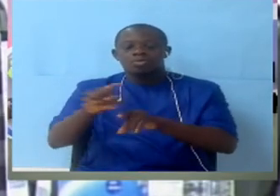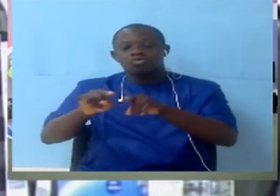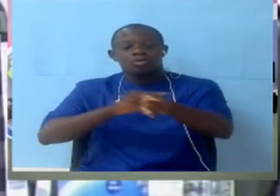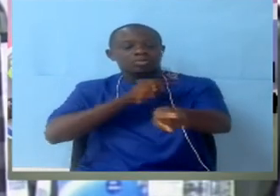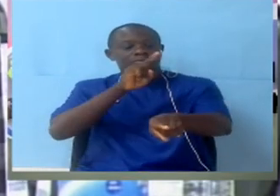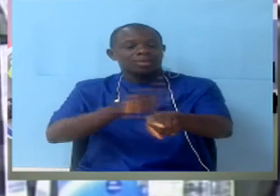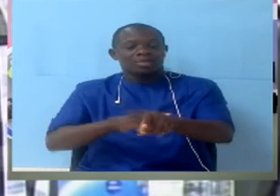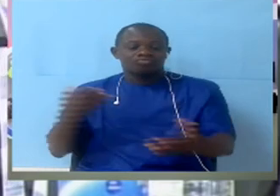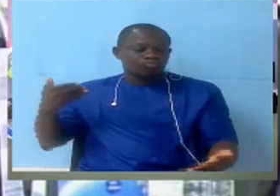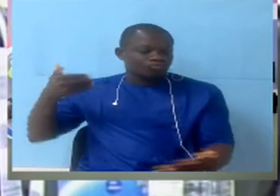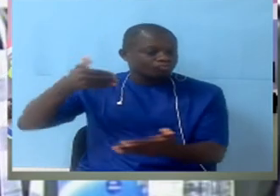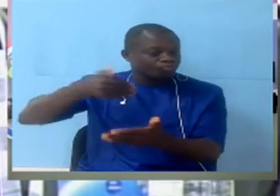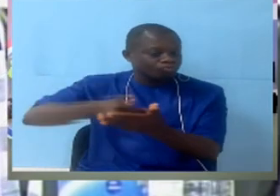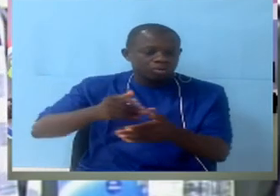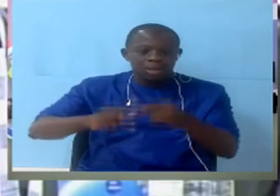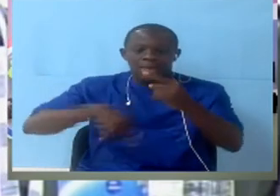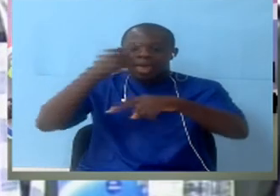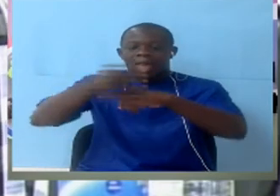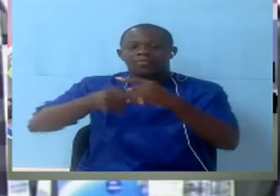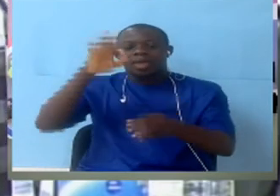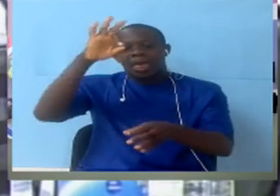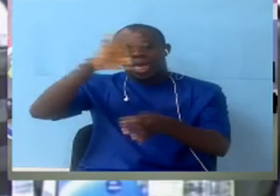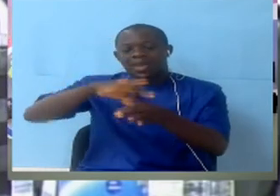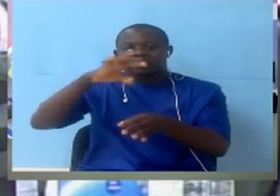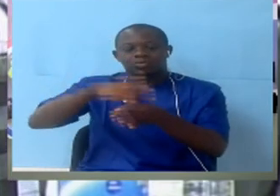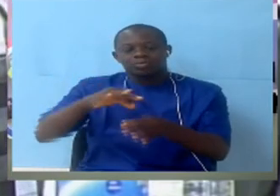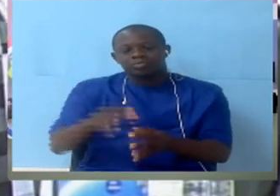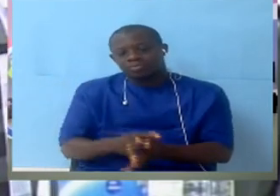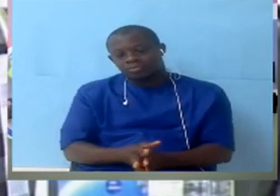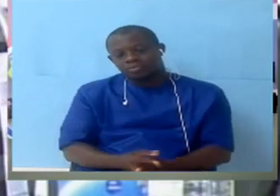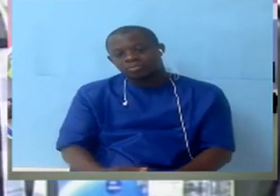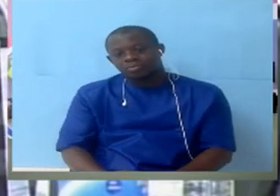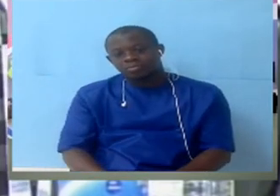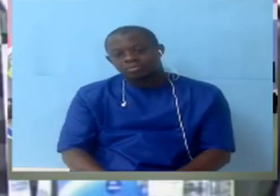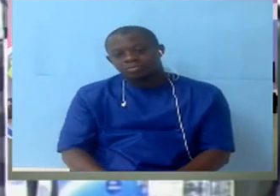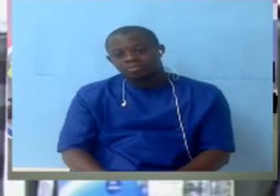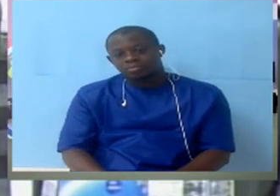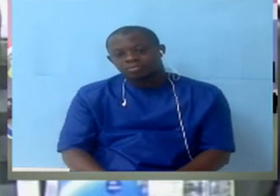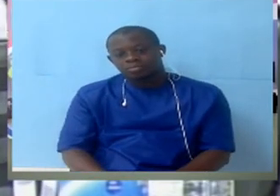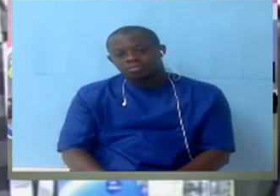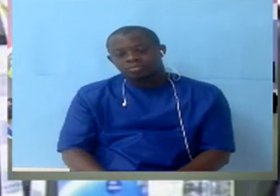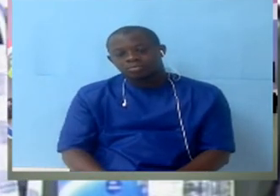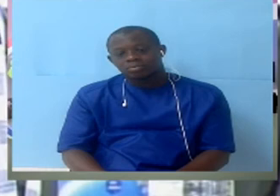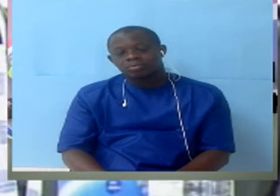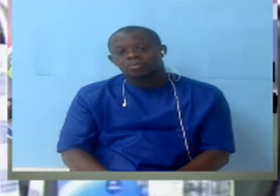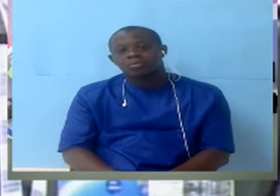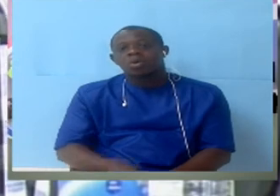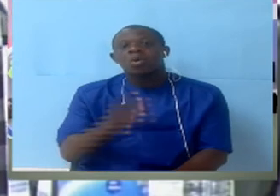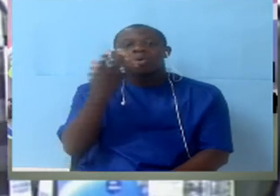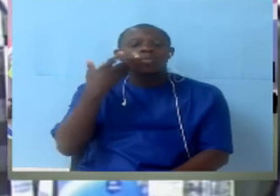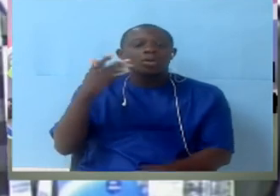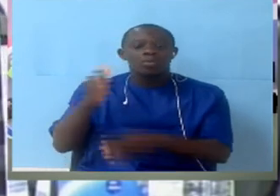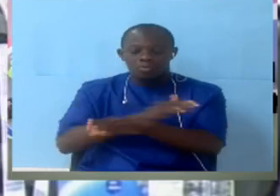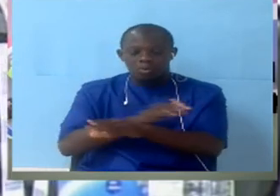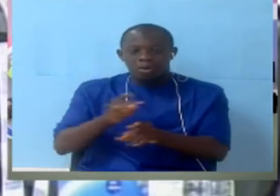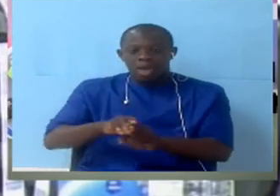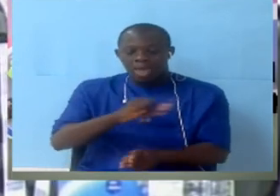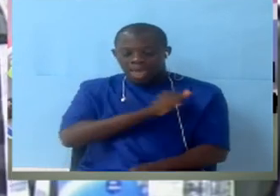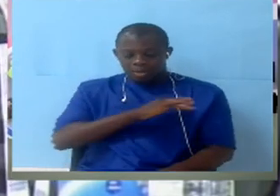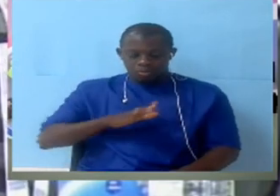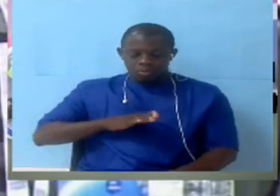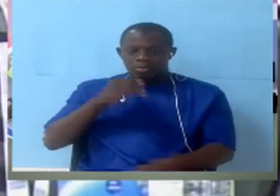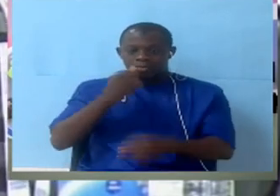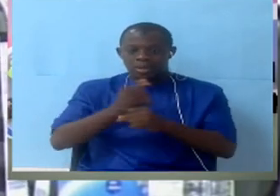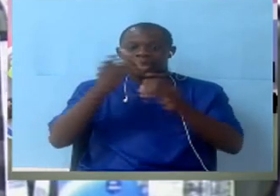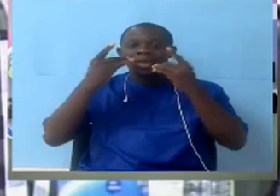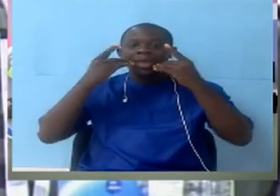after the election. Apparently, Barrow declared as a winner. That is the very day they had a peace of mind. When Barrow was declared as the winner, that